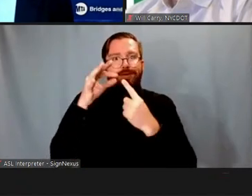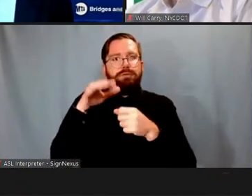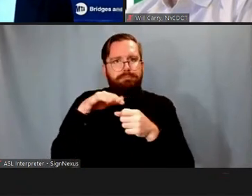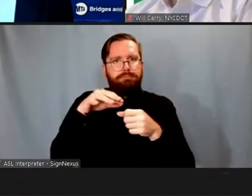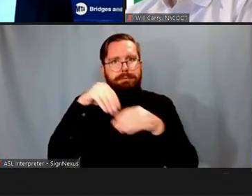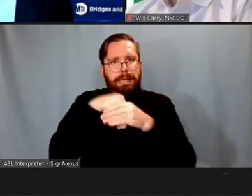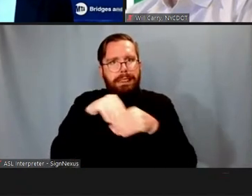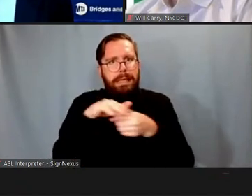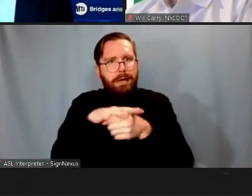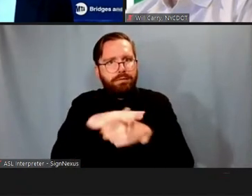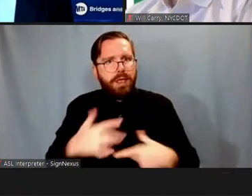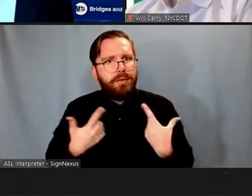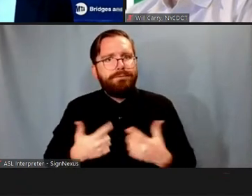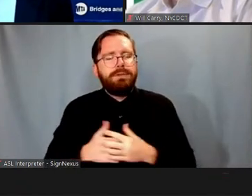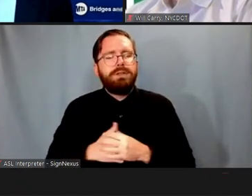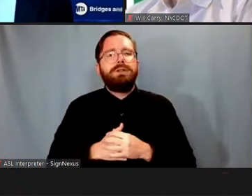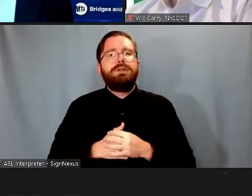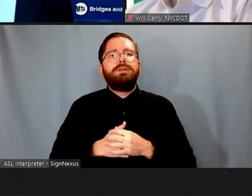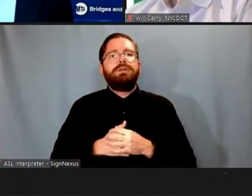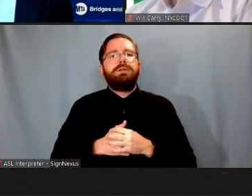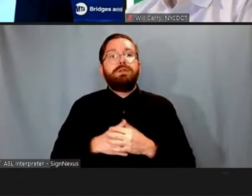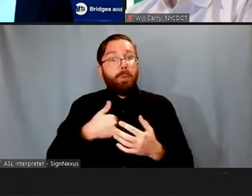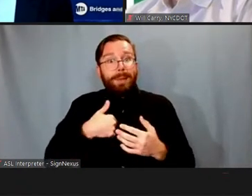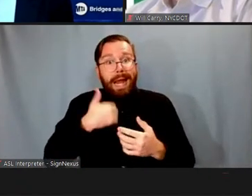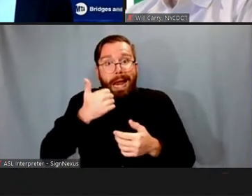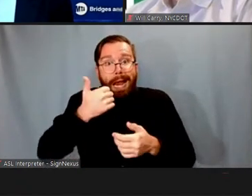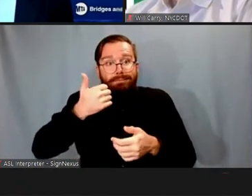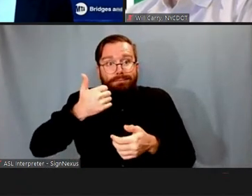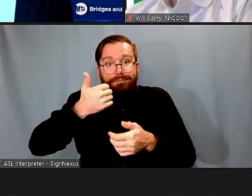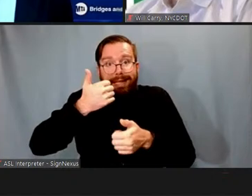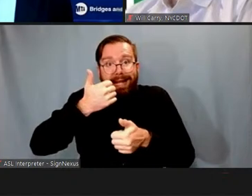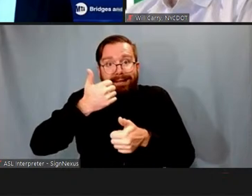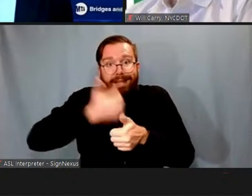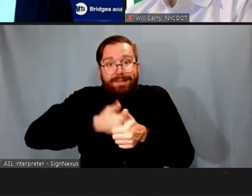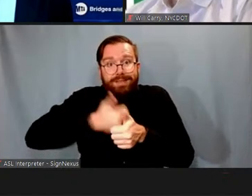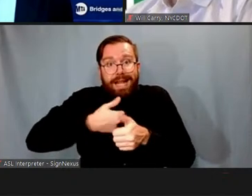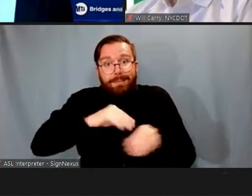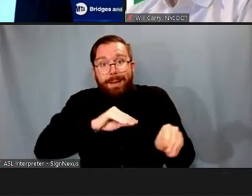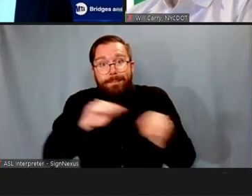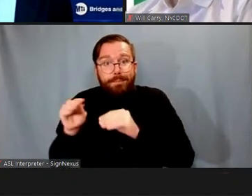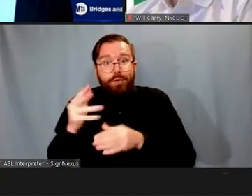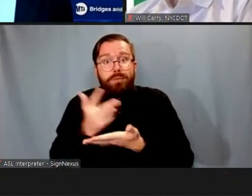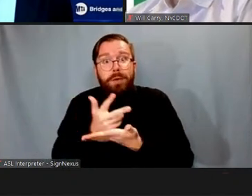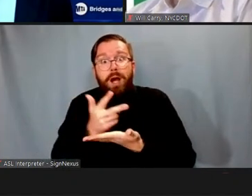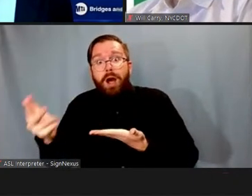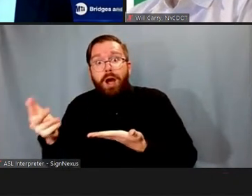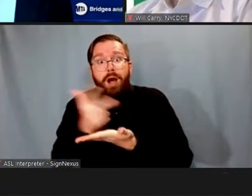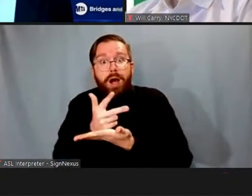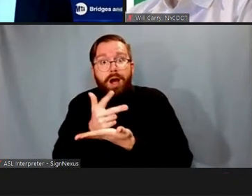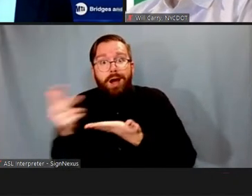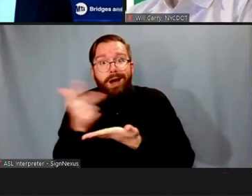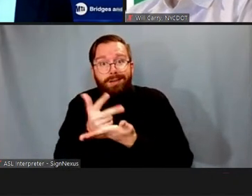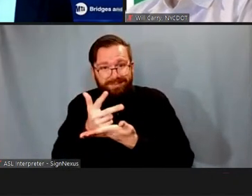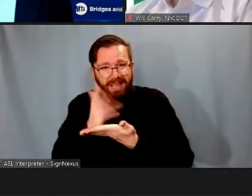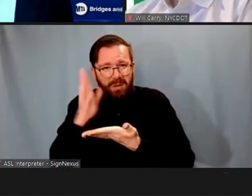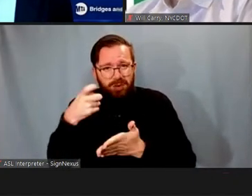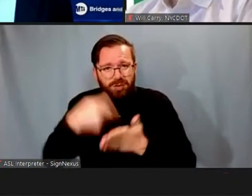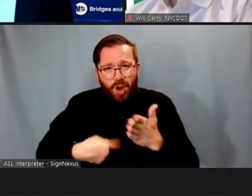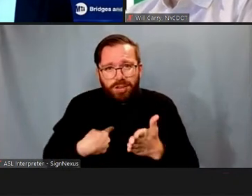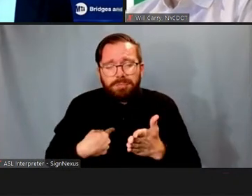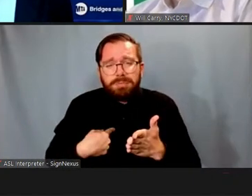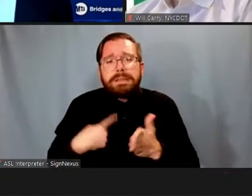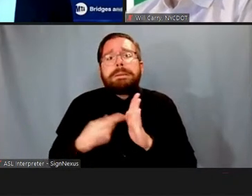get charged i mean i work a lot sometimes on the outer boroughs so i'm i'm not even in rush hour in